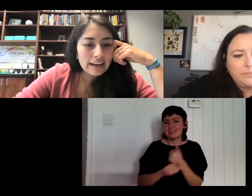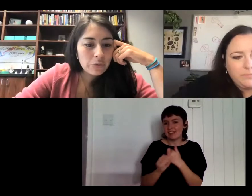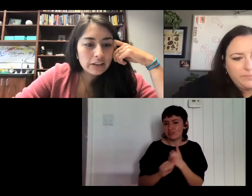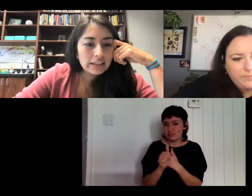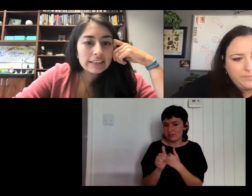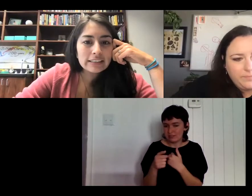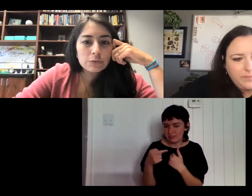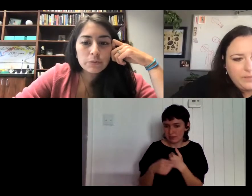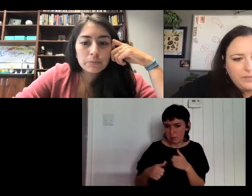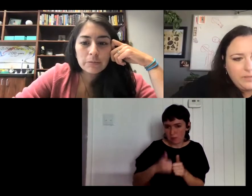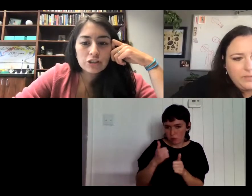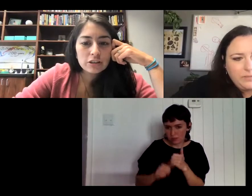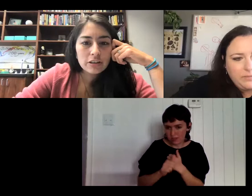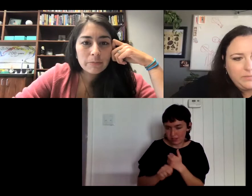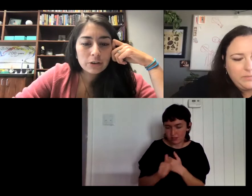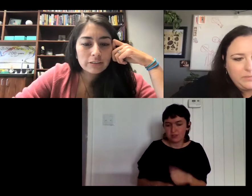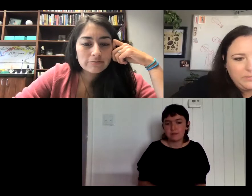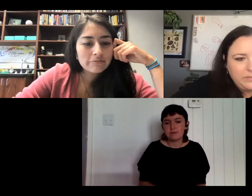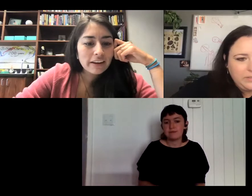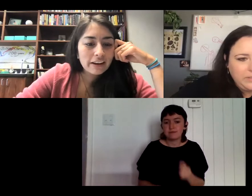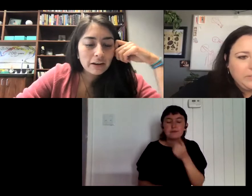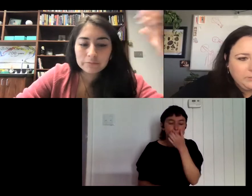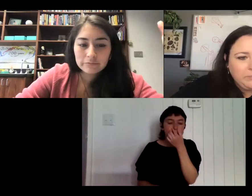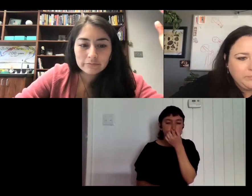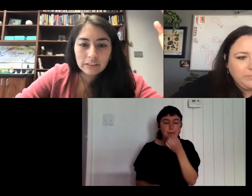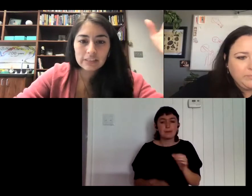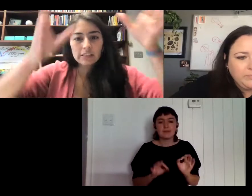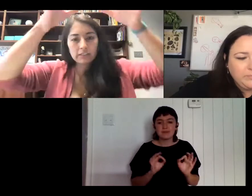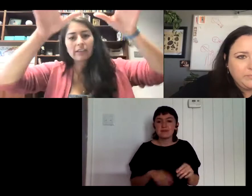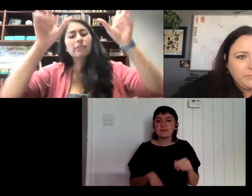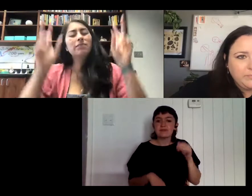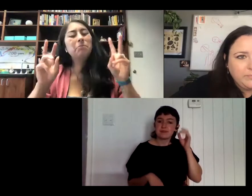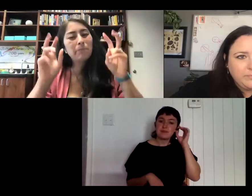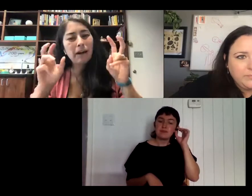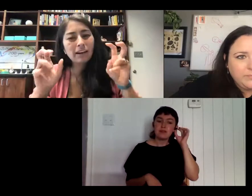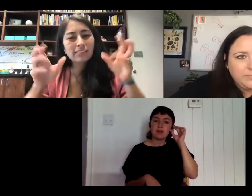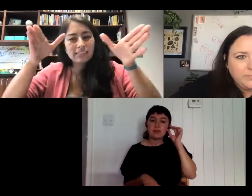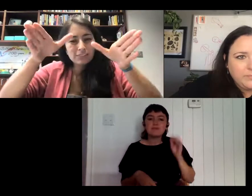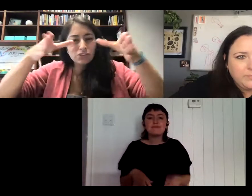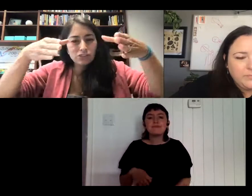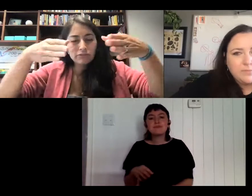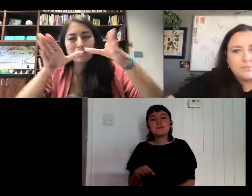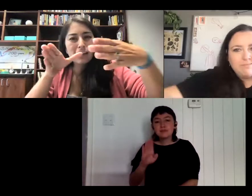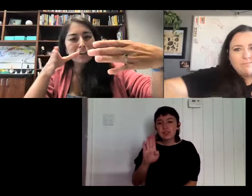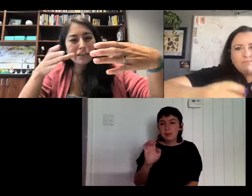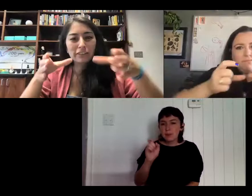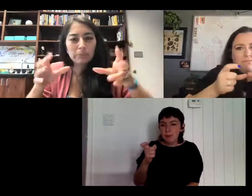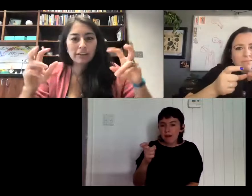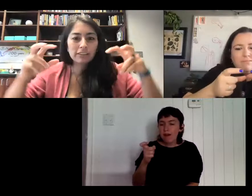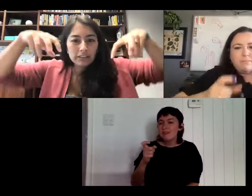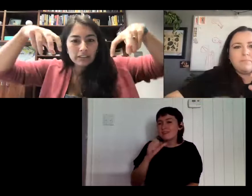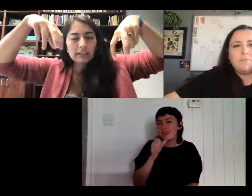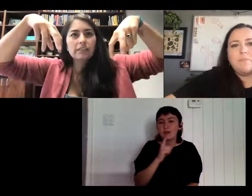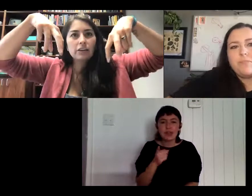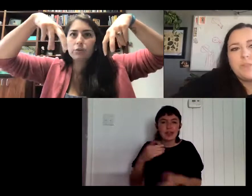that one is whoop. Let me just, yep. We're good. Um, cause it's, it by box it's, it's not exactly a